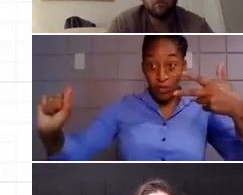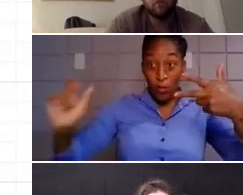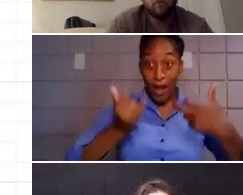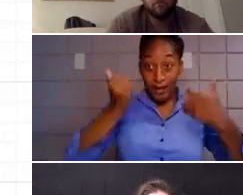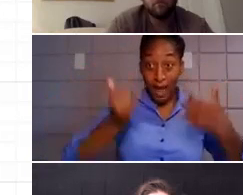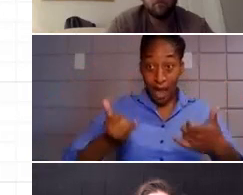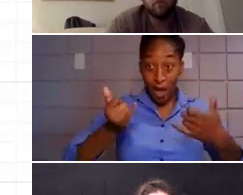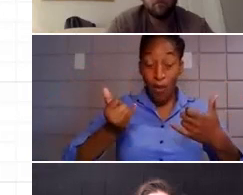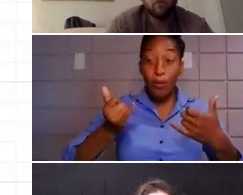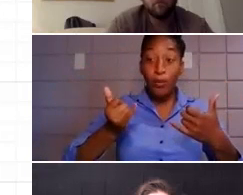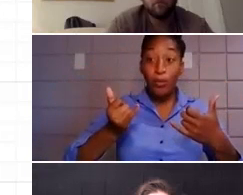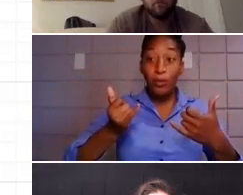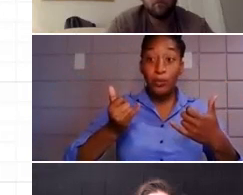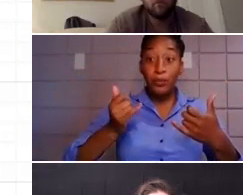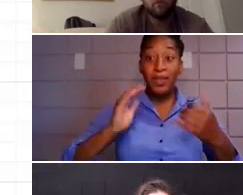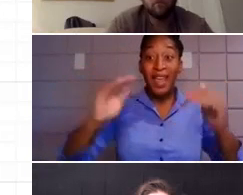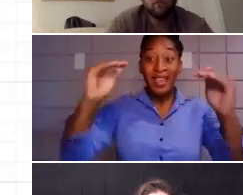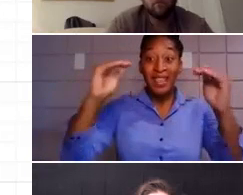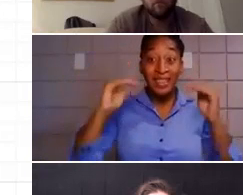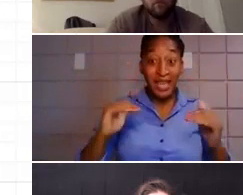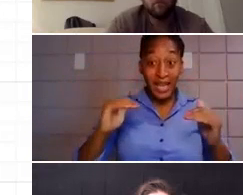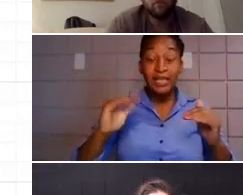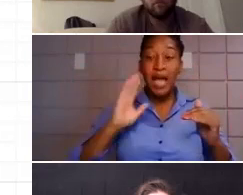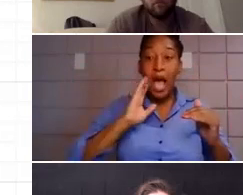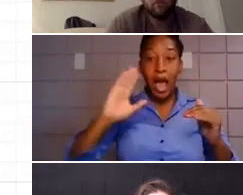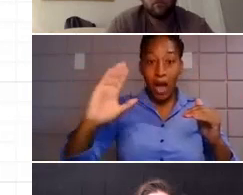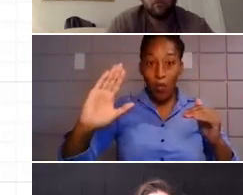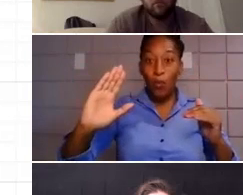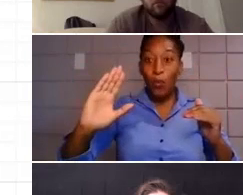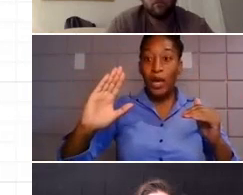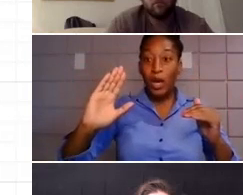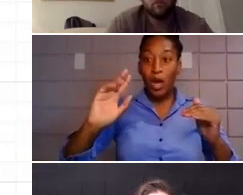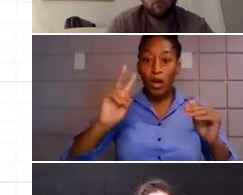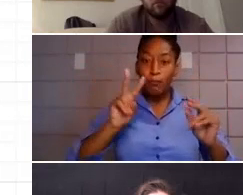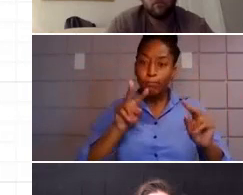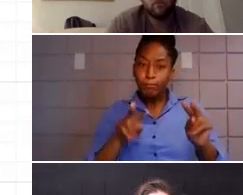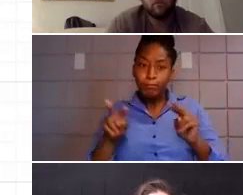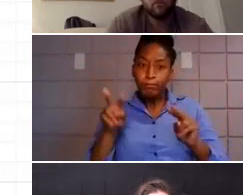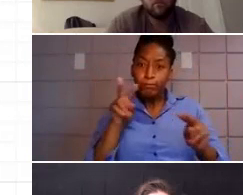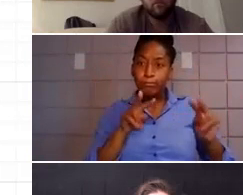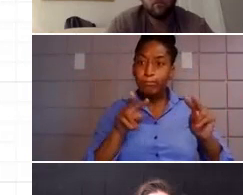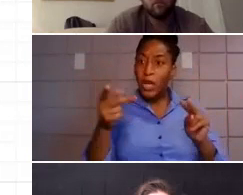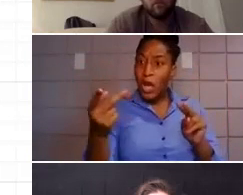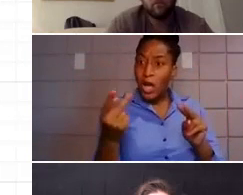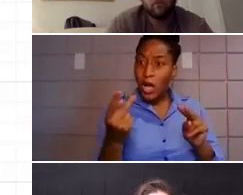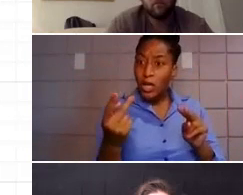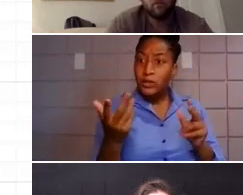And then we're gonna work together to try to figure out which one we need to